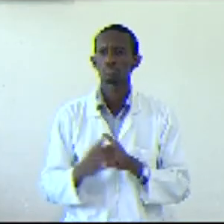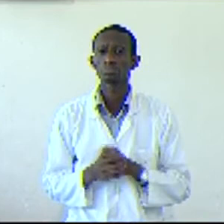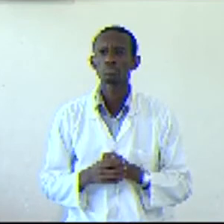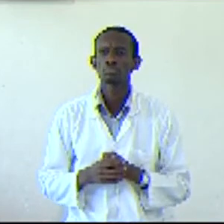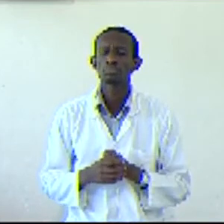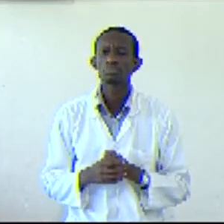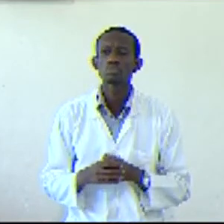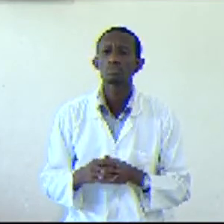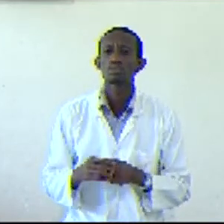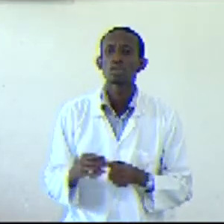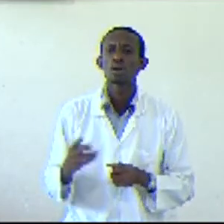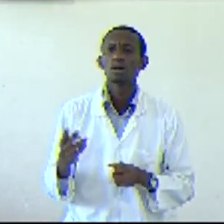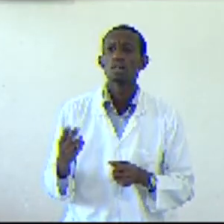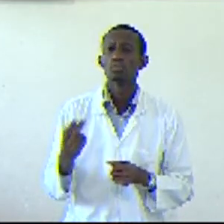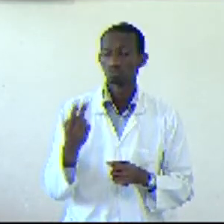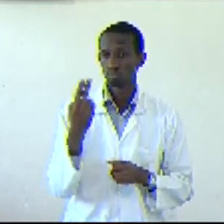equals